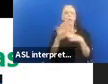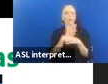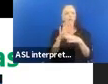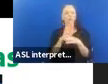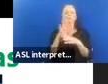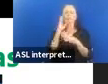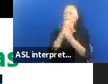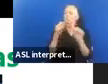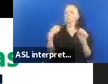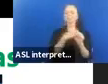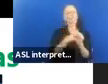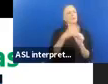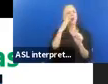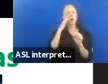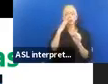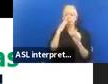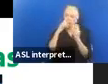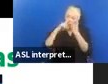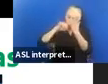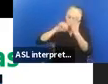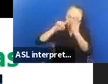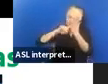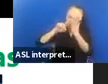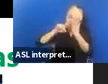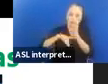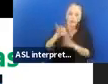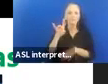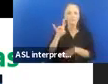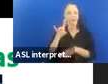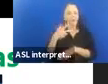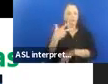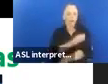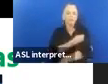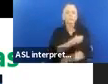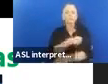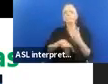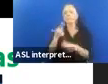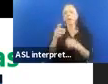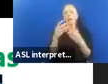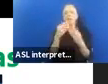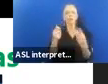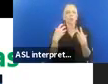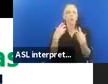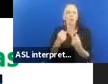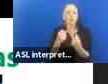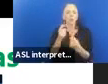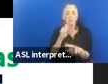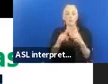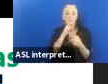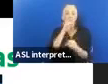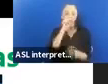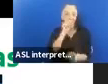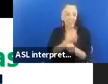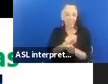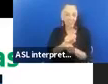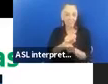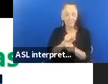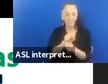finding us a vaccine or a cure, when in fact, throughout all of this time, they have continued